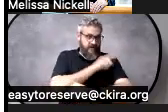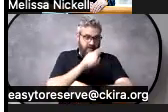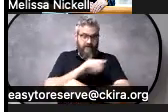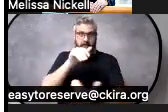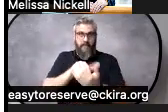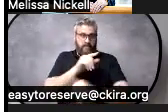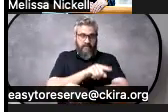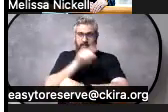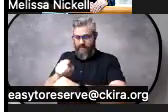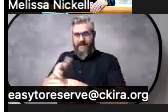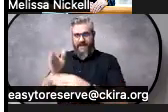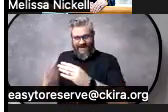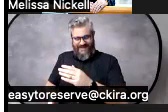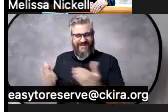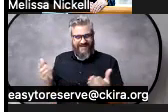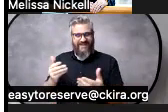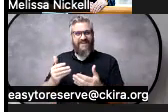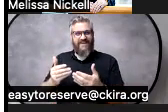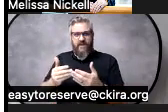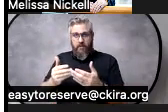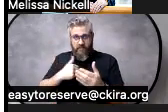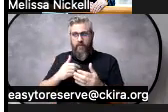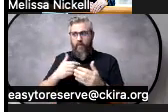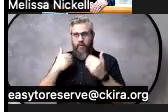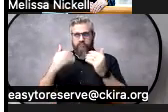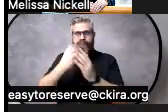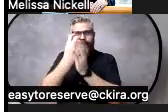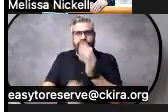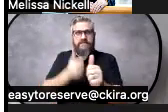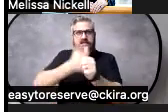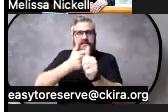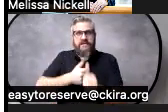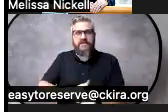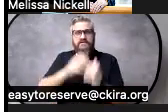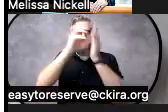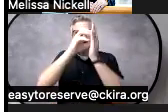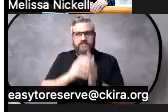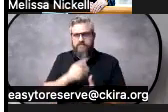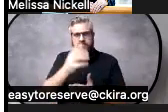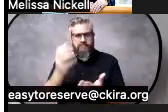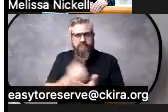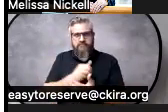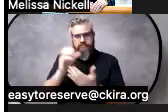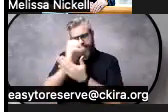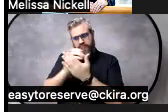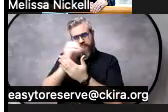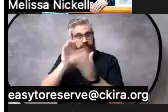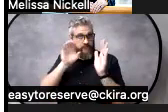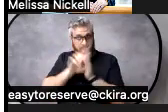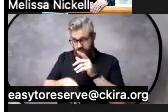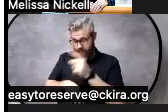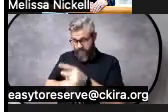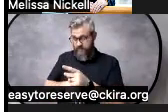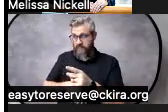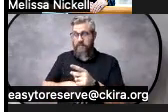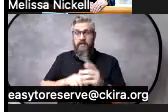Before diving into each section, I want you to take a look at the photo and note that the introduction and the end